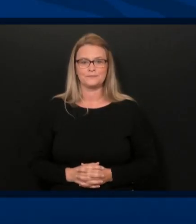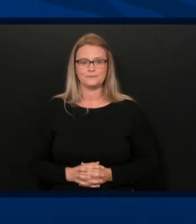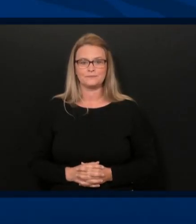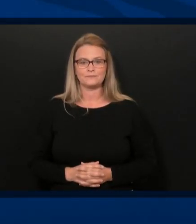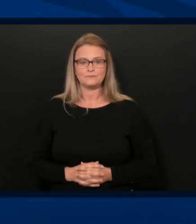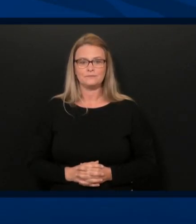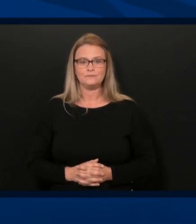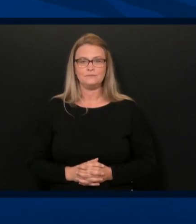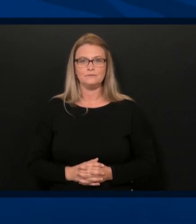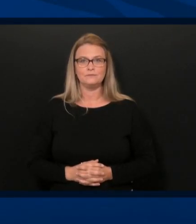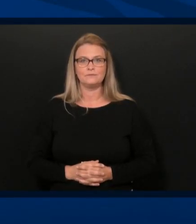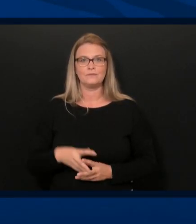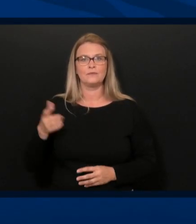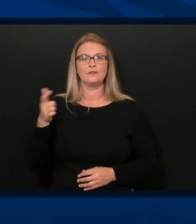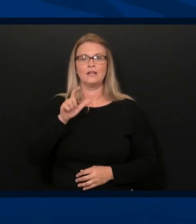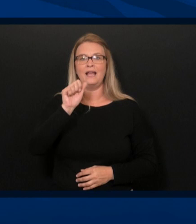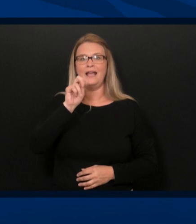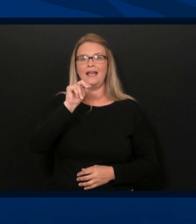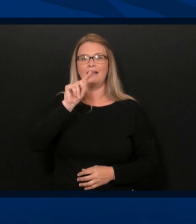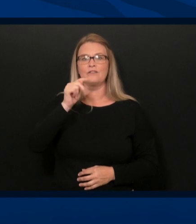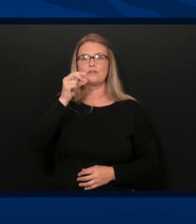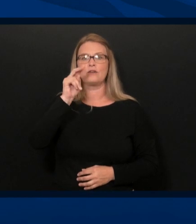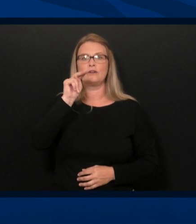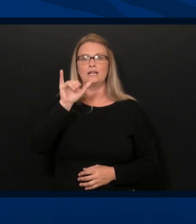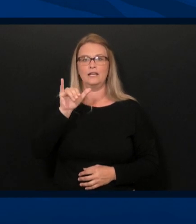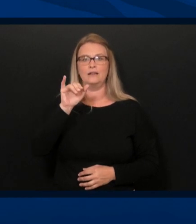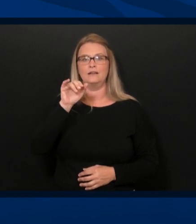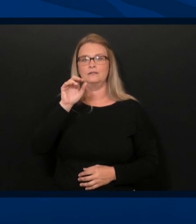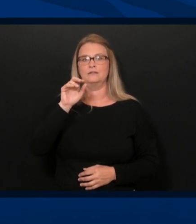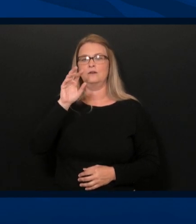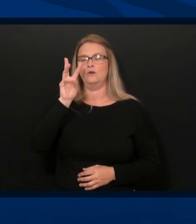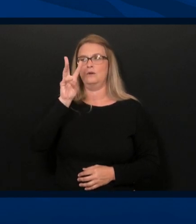right, thank you, Annie. Next, we'll go to Anthony Izaguirre with the AP.